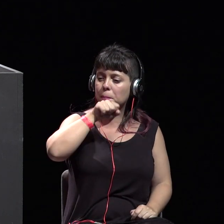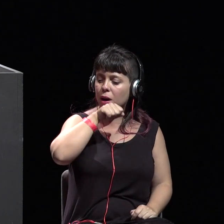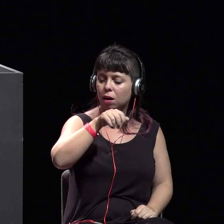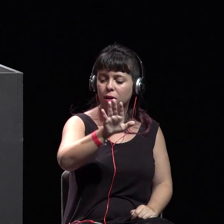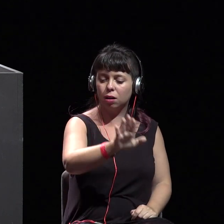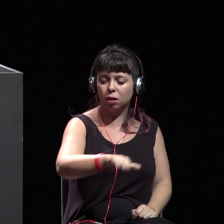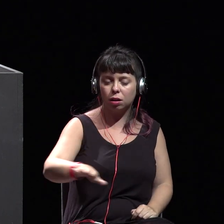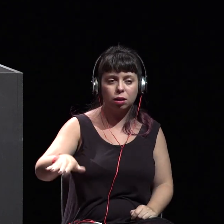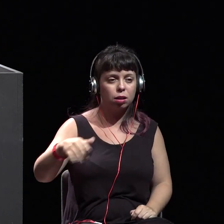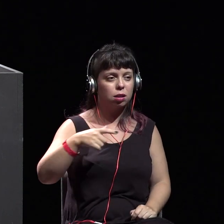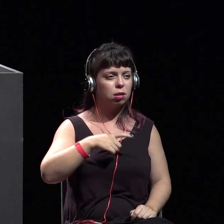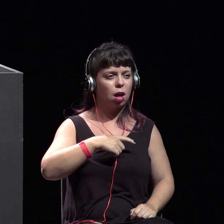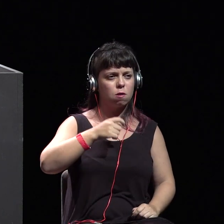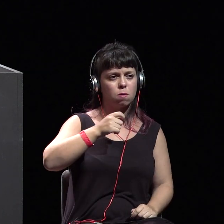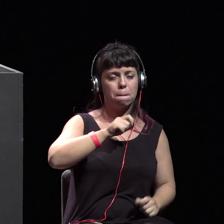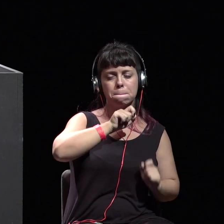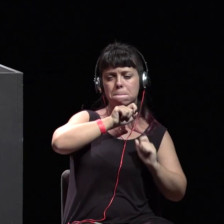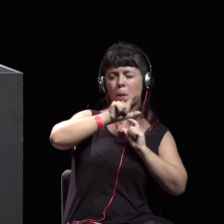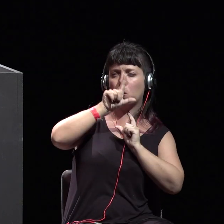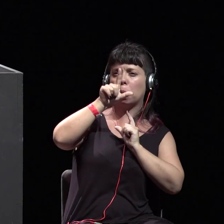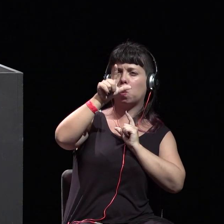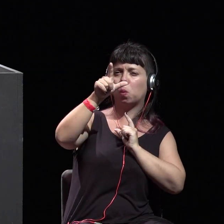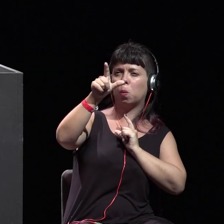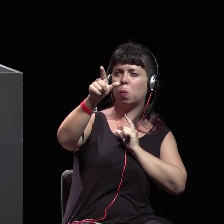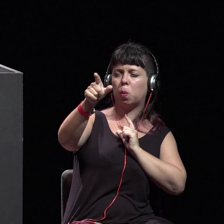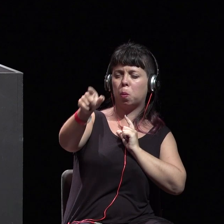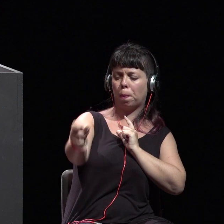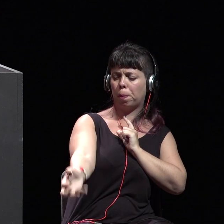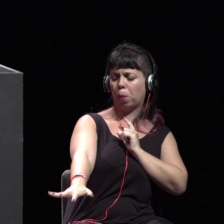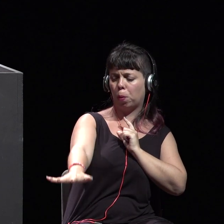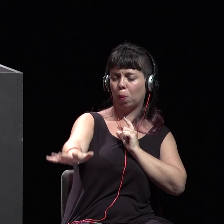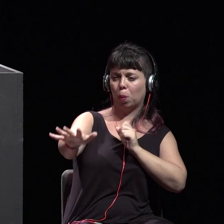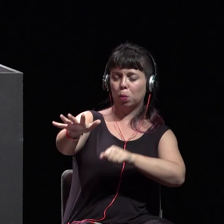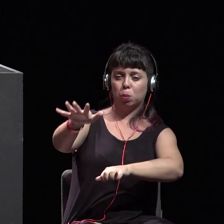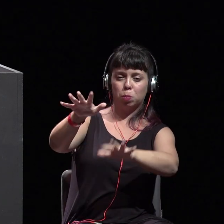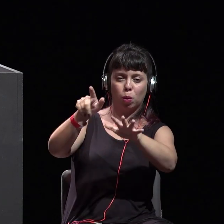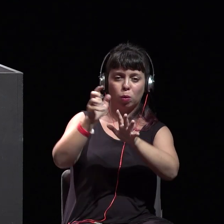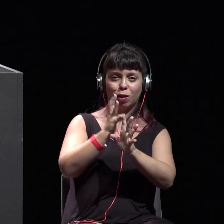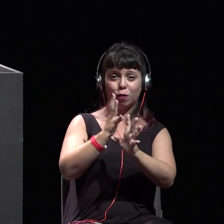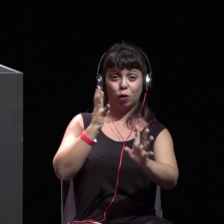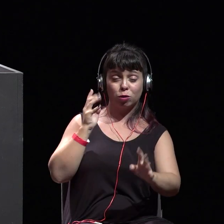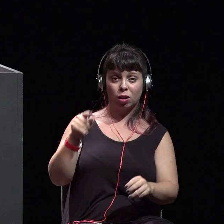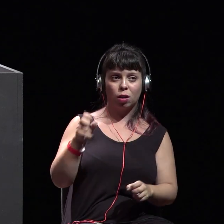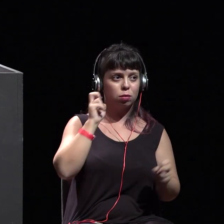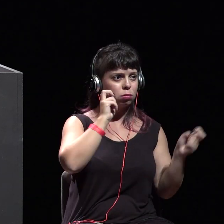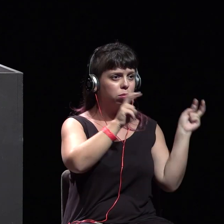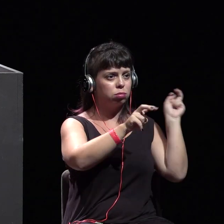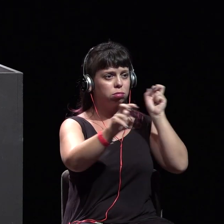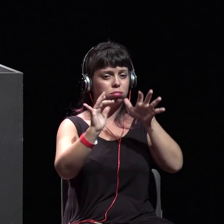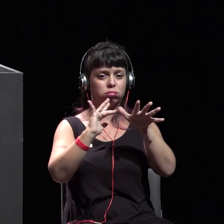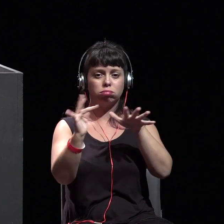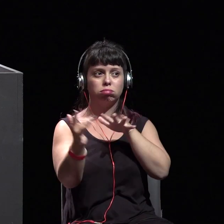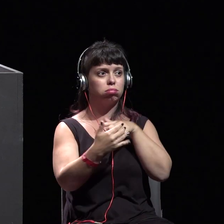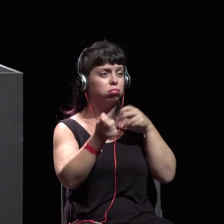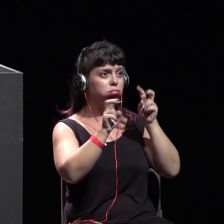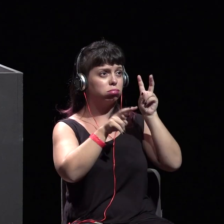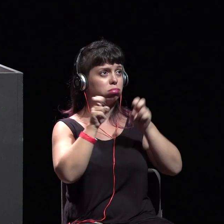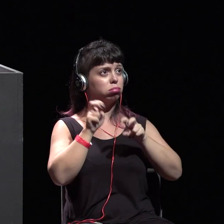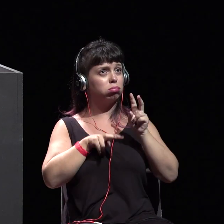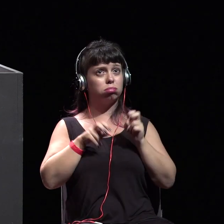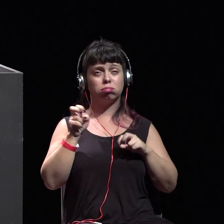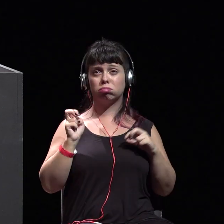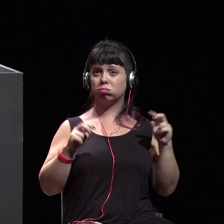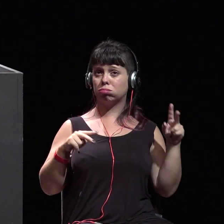came across our social media news feeds. The tear gas was manufactured by Safariland Group, a US-based, less